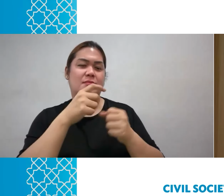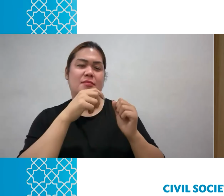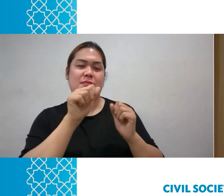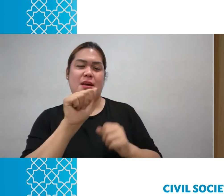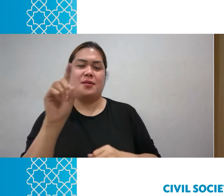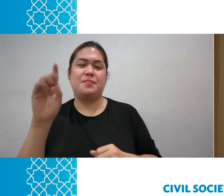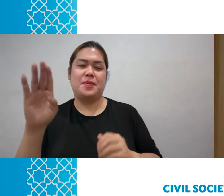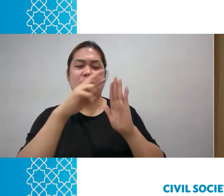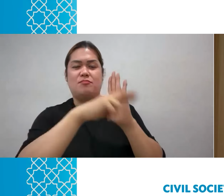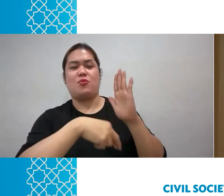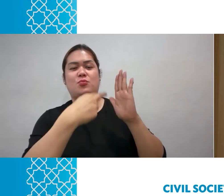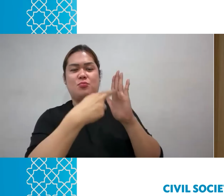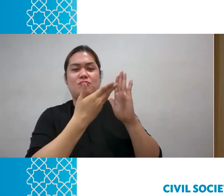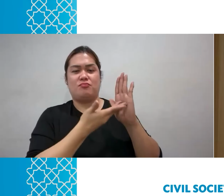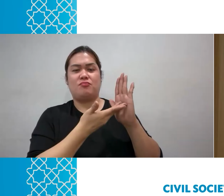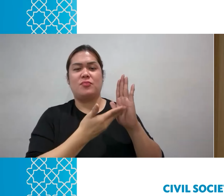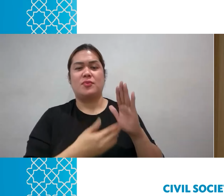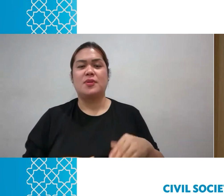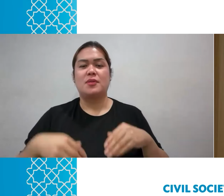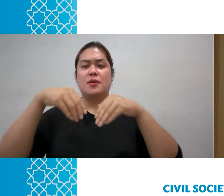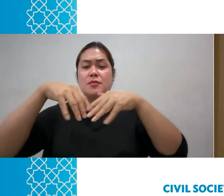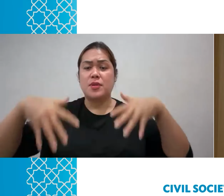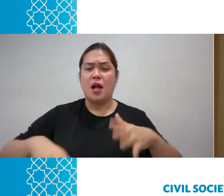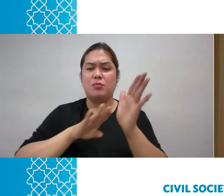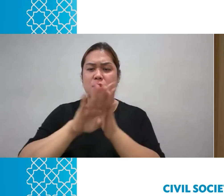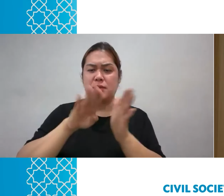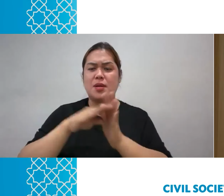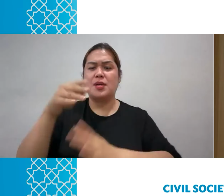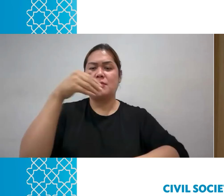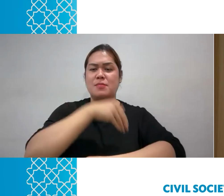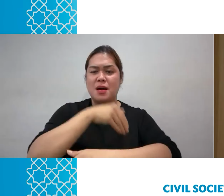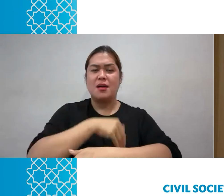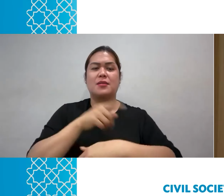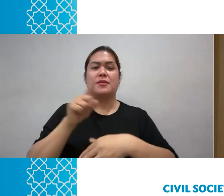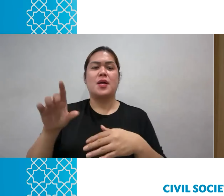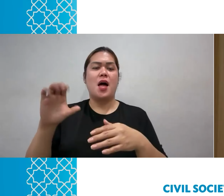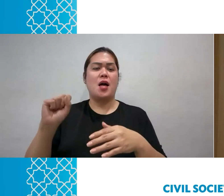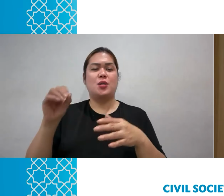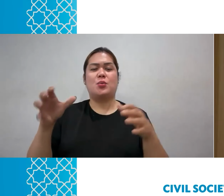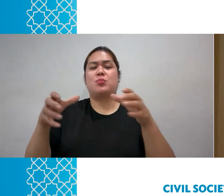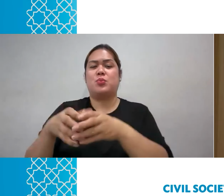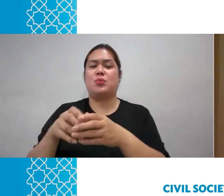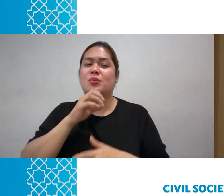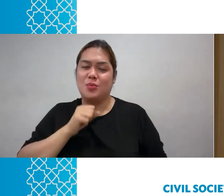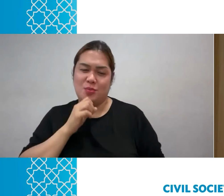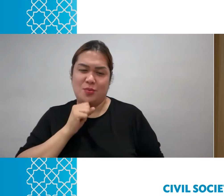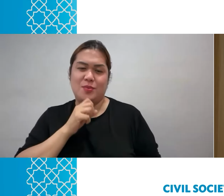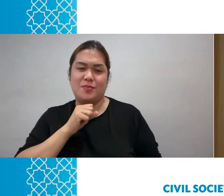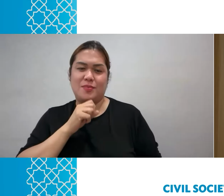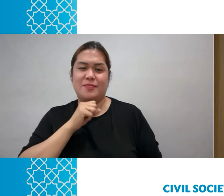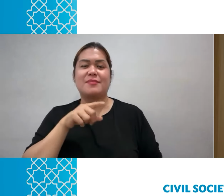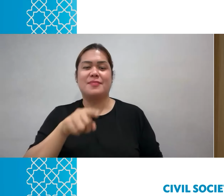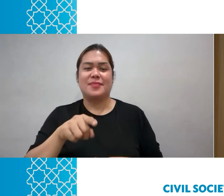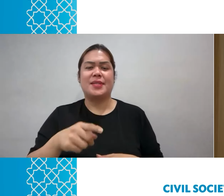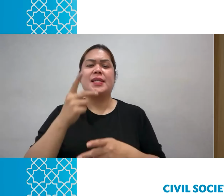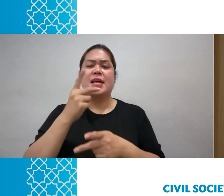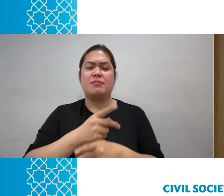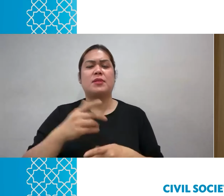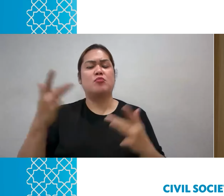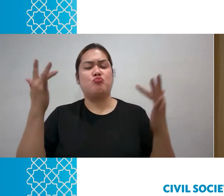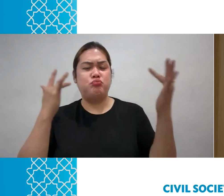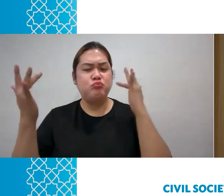that transparent. For the CSO folks in the room, it's also on us to keep making noise to governments so that as